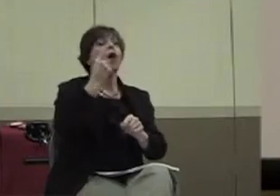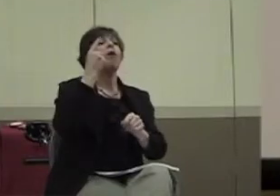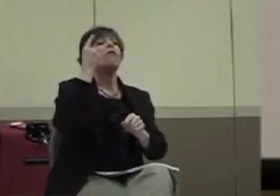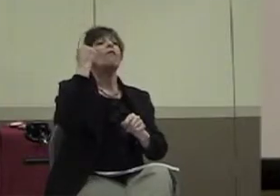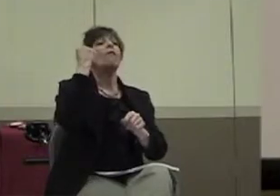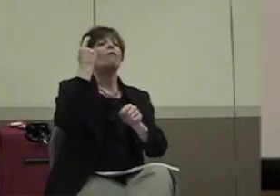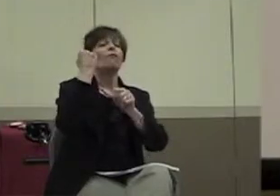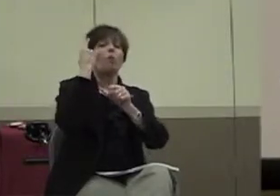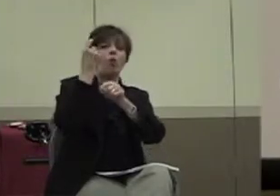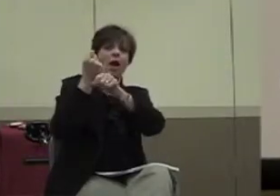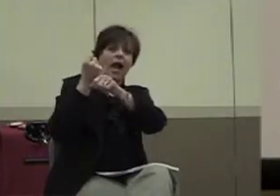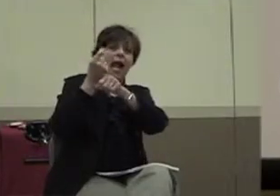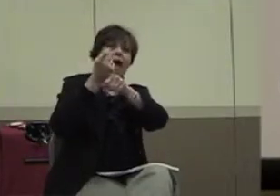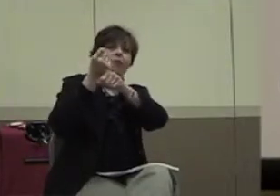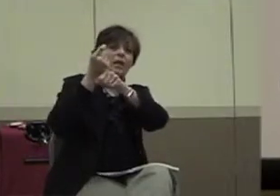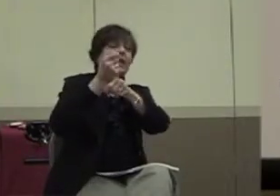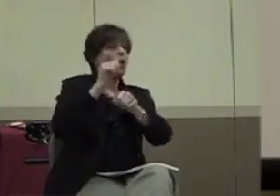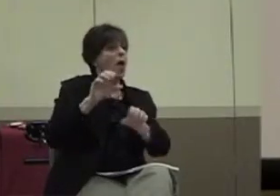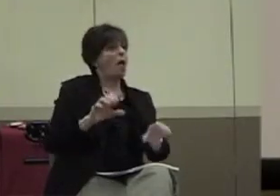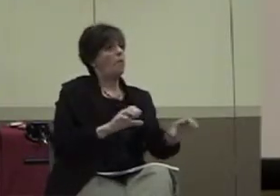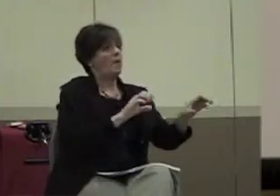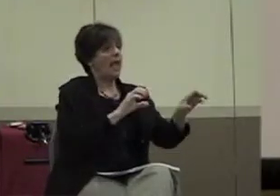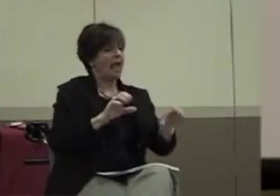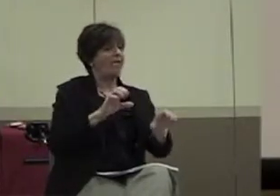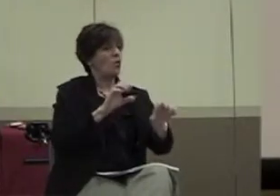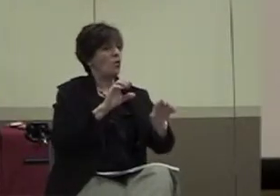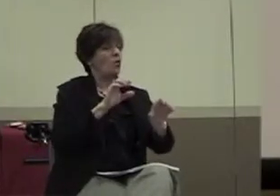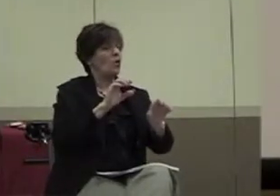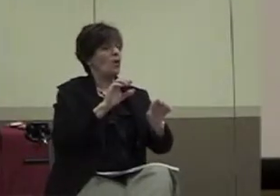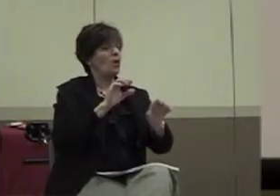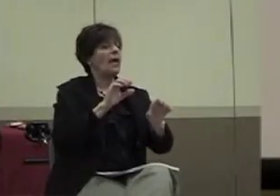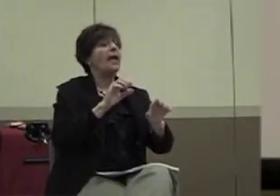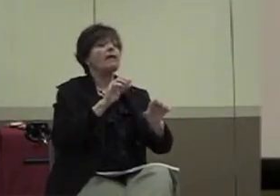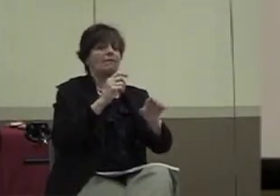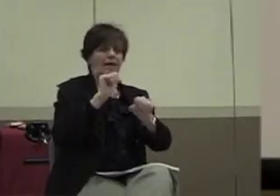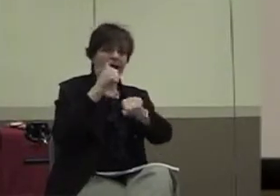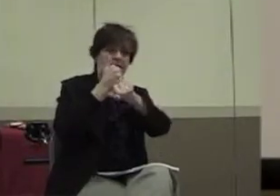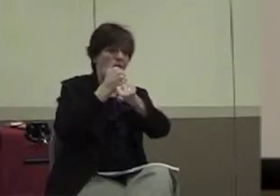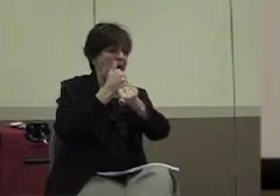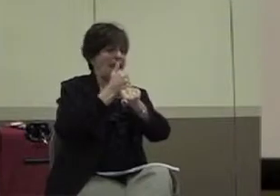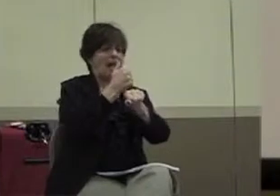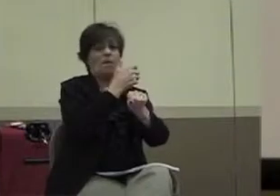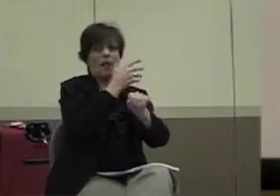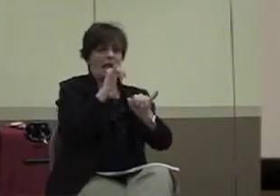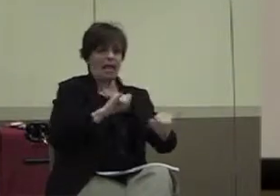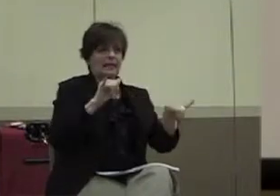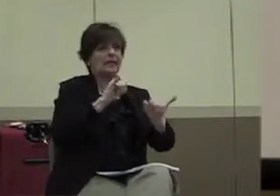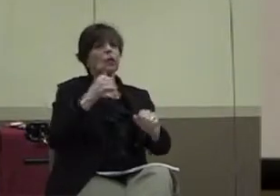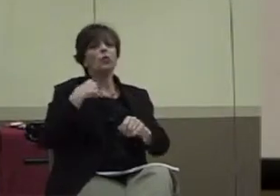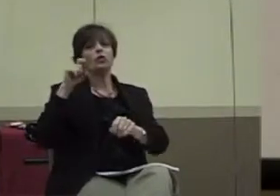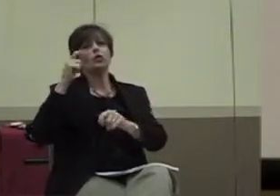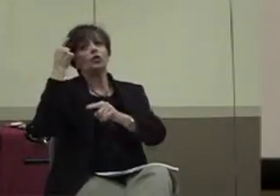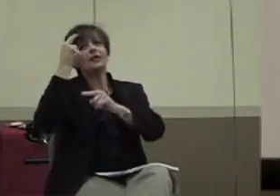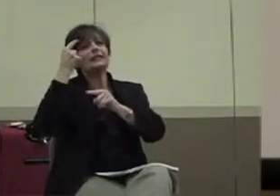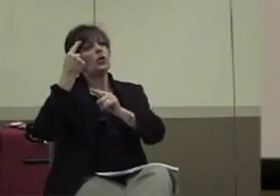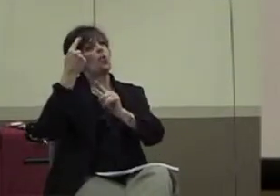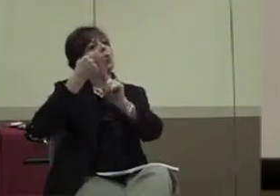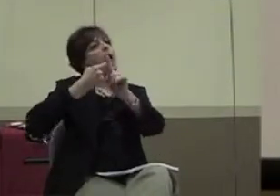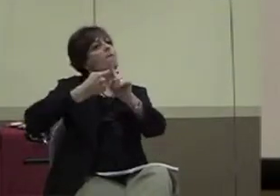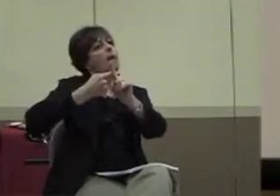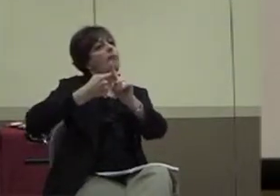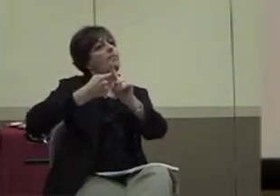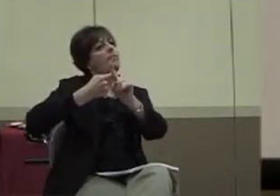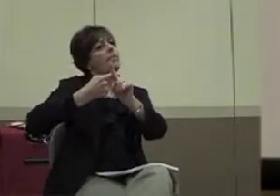every year that a behavior has been in place, we should consider 1 month of